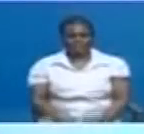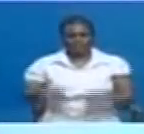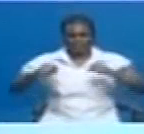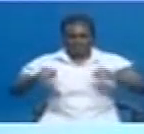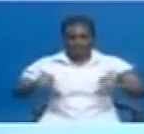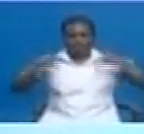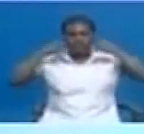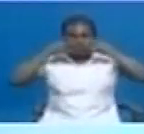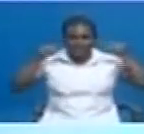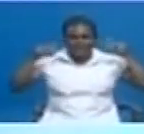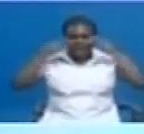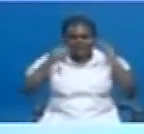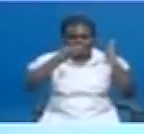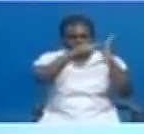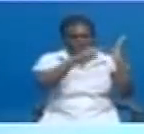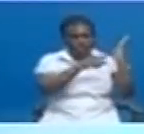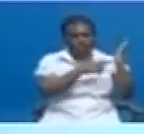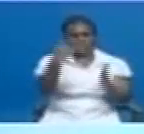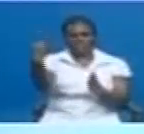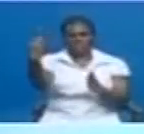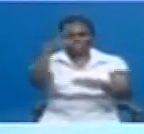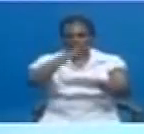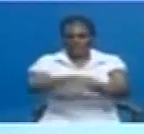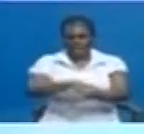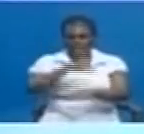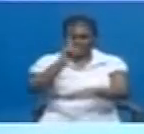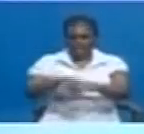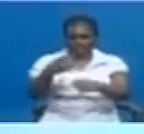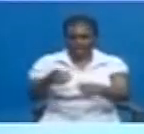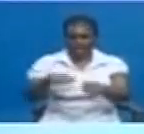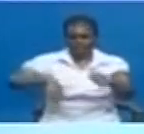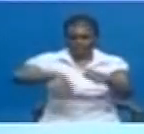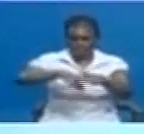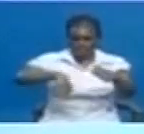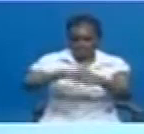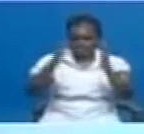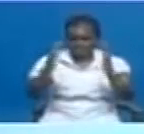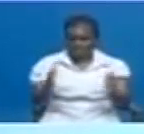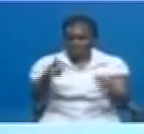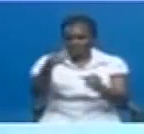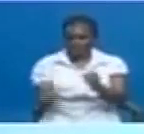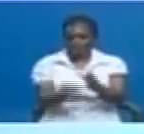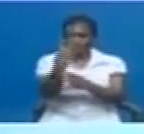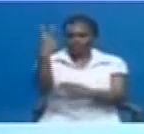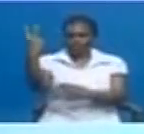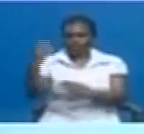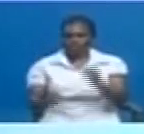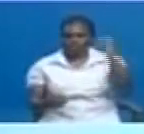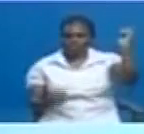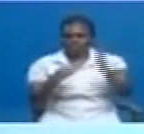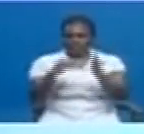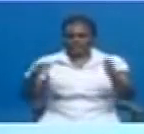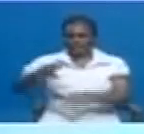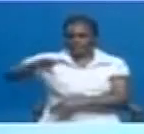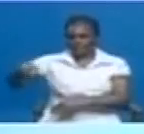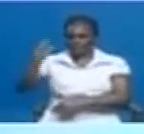Sofapaka and three crucial points in their quest for this season's Kenya Premier League title as they emerged 2-0 winners over City